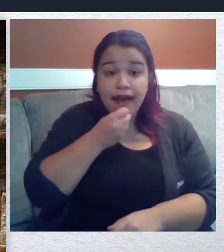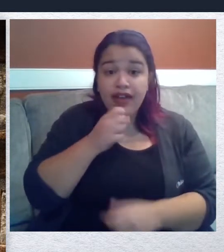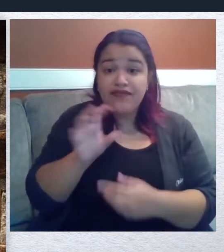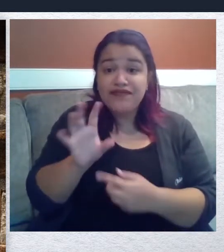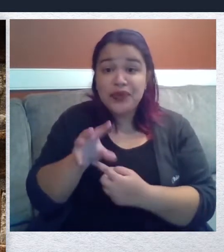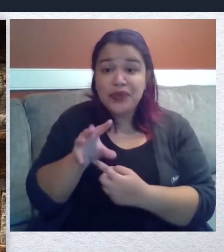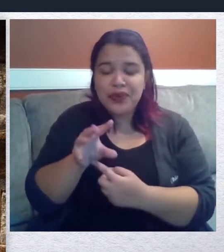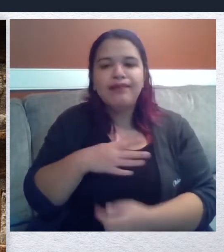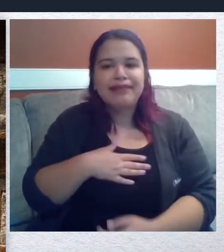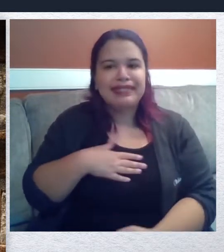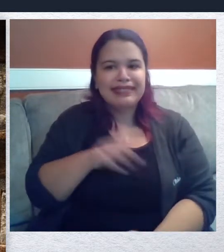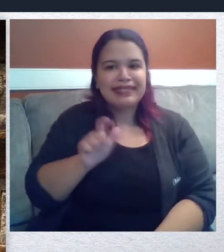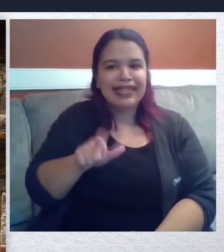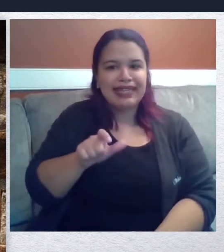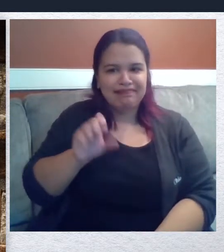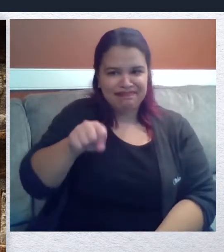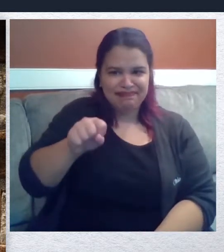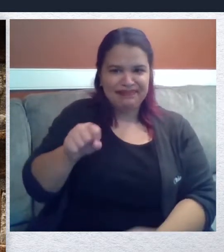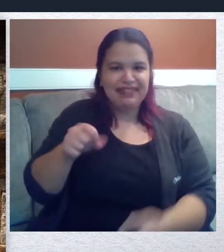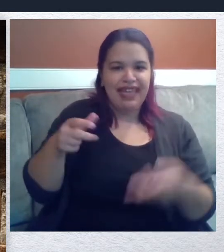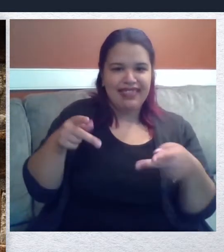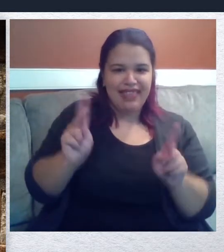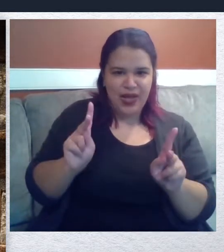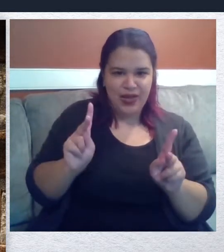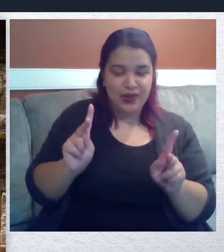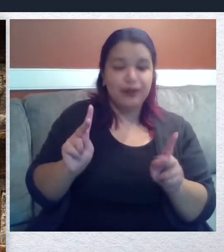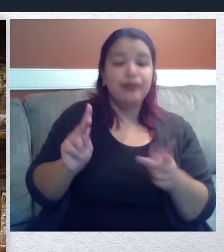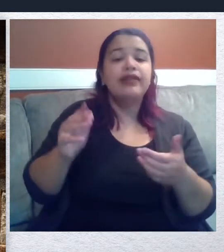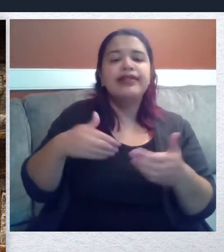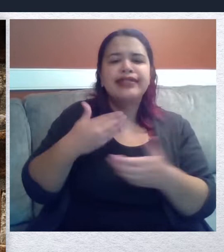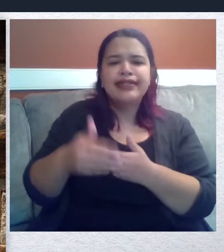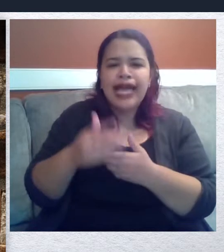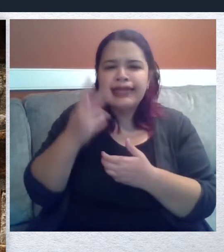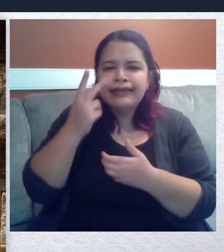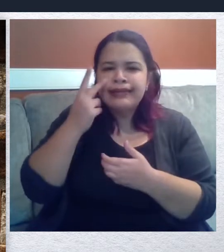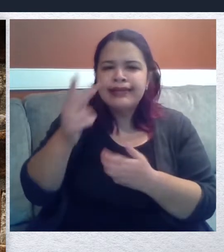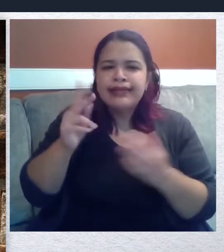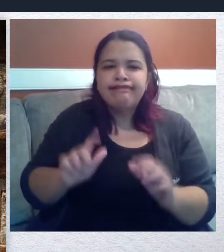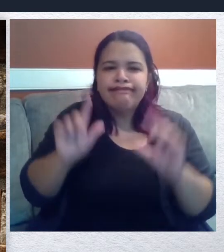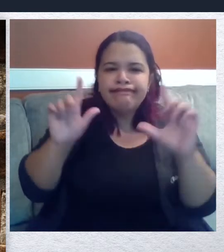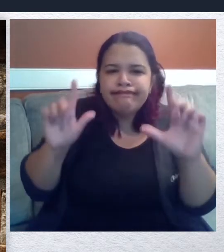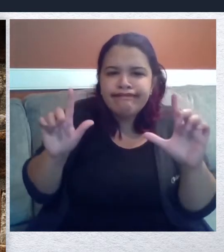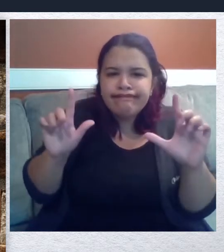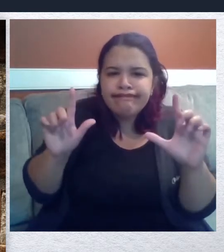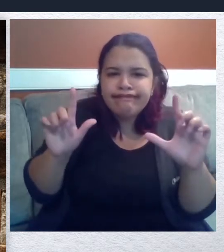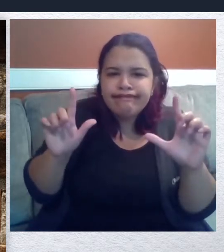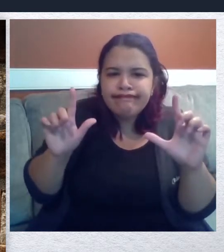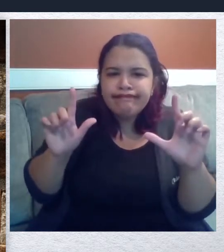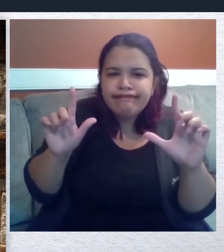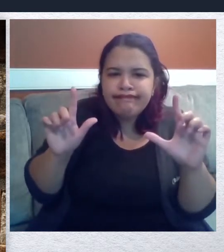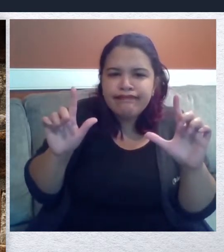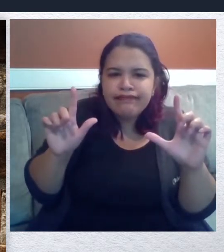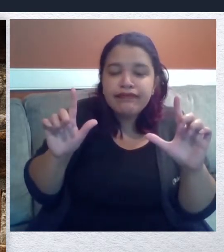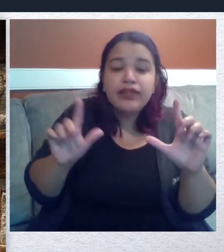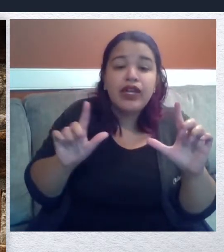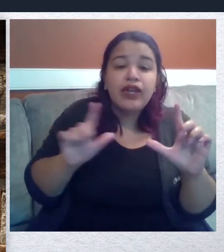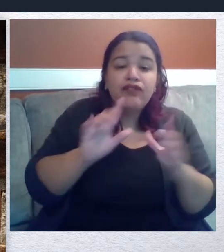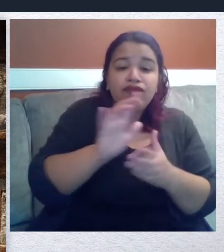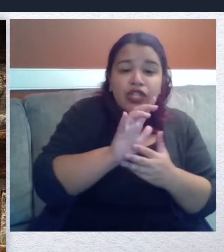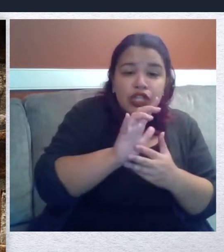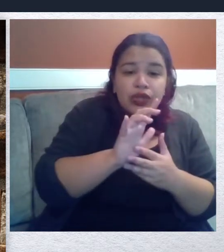name and choose your audio and video settings. When you're ready, hit Join Now.